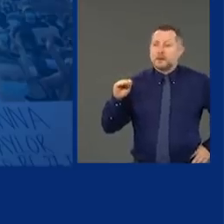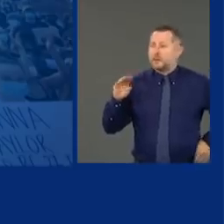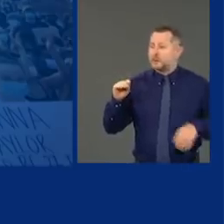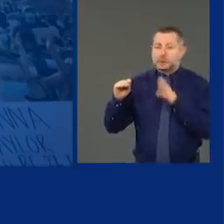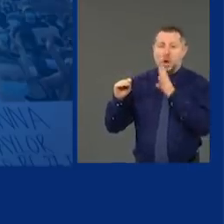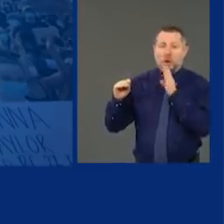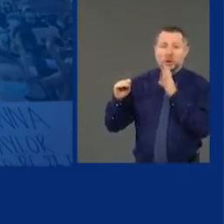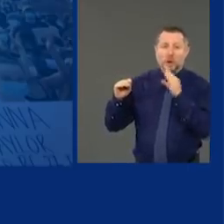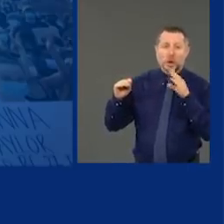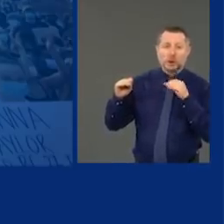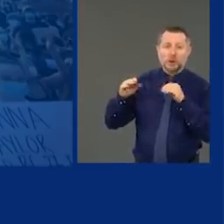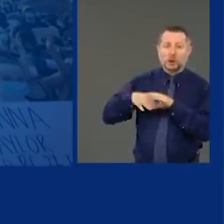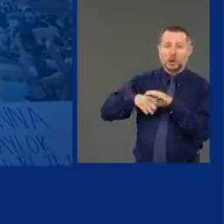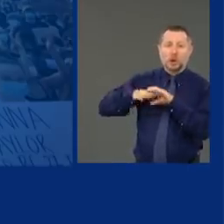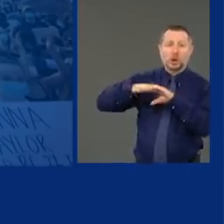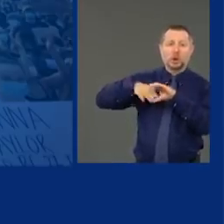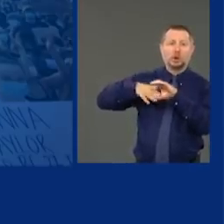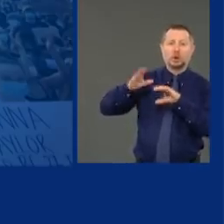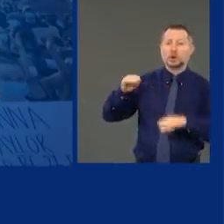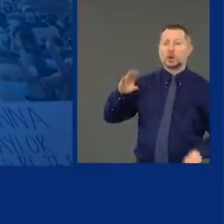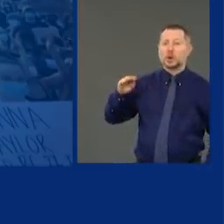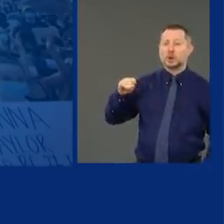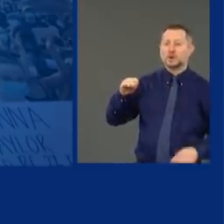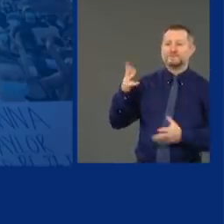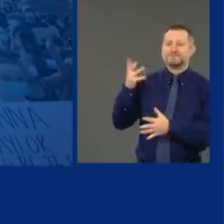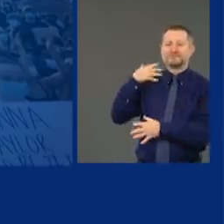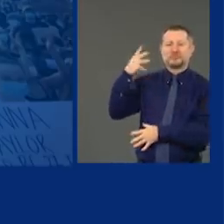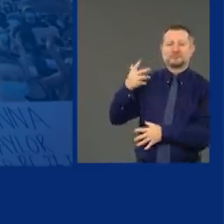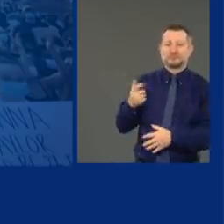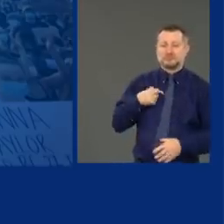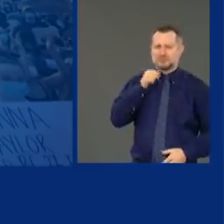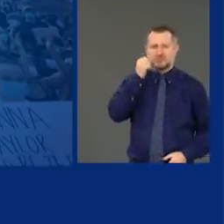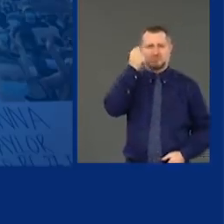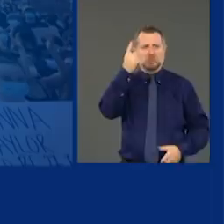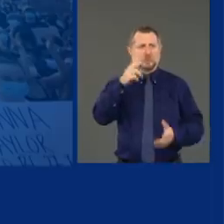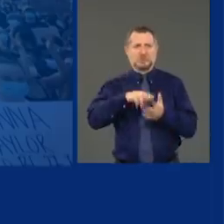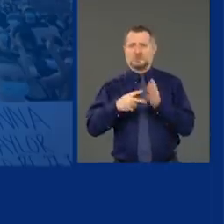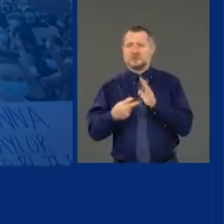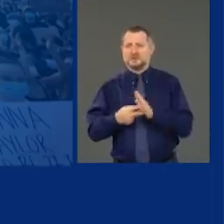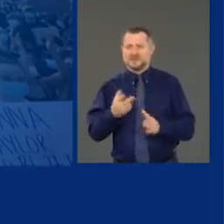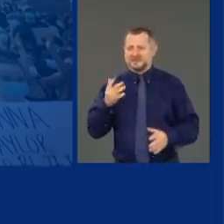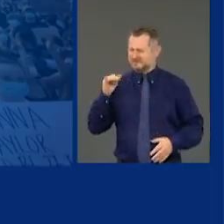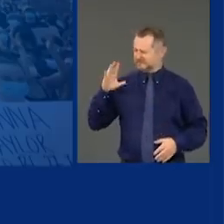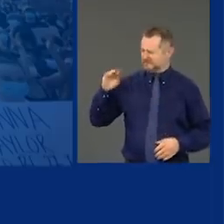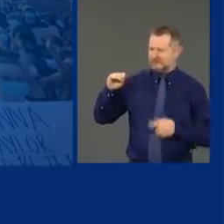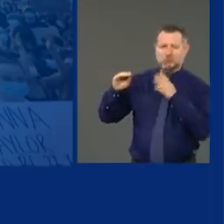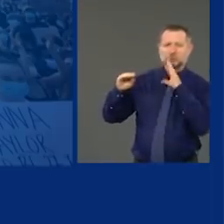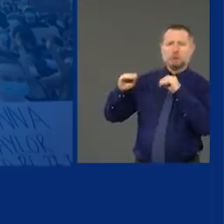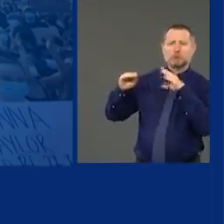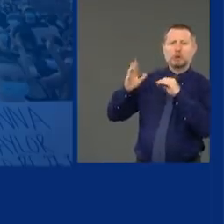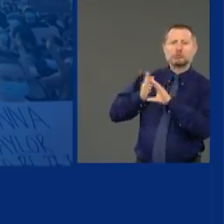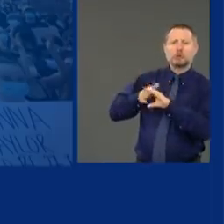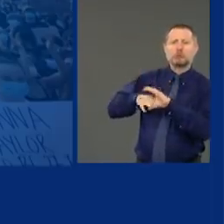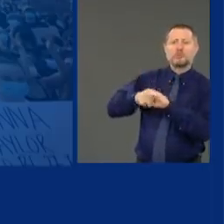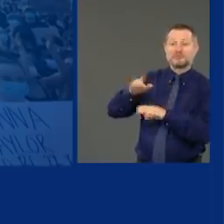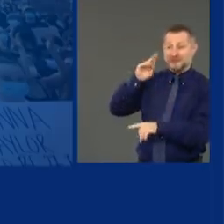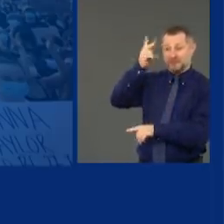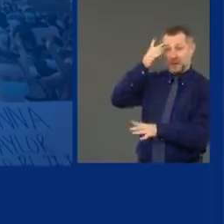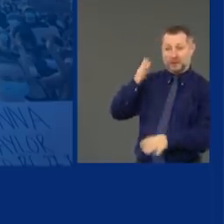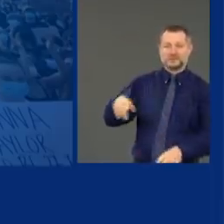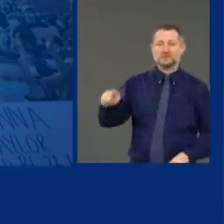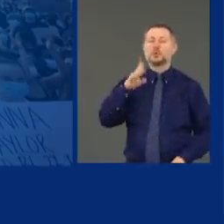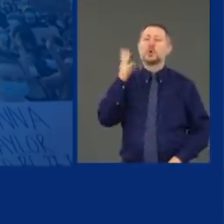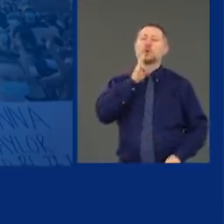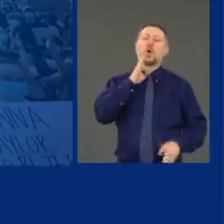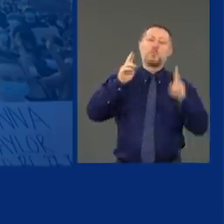Italian immigrant, and he said a lot of things that I didn't really understand. And one day I said, Grandpa, what is that? He said, oh, the politicians, that's all they do is talk.